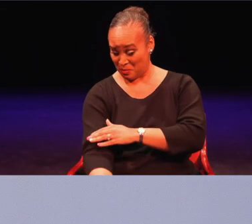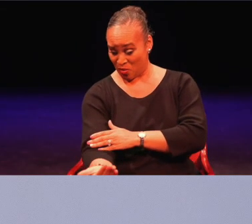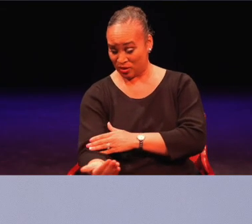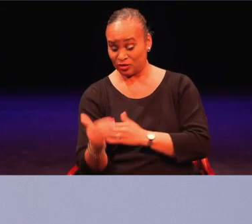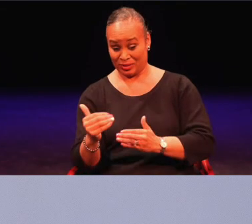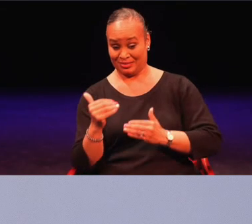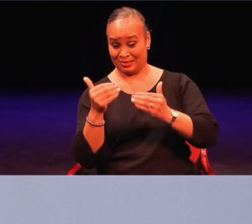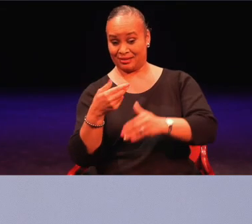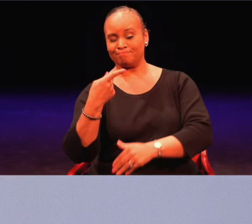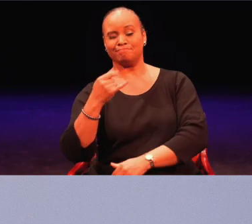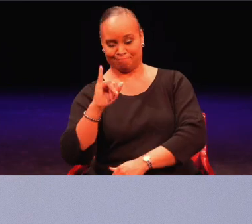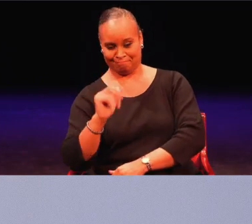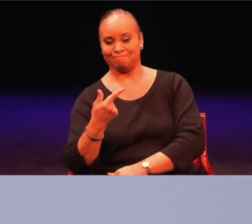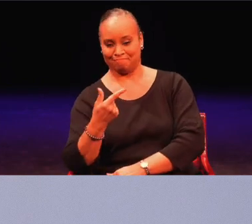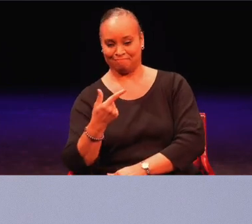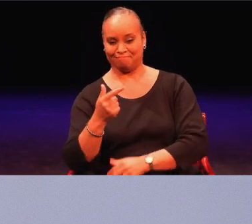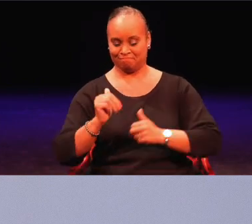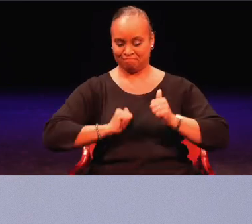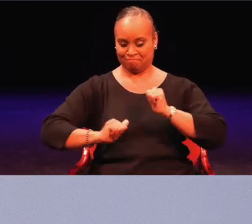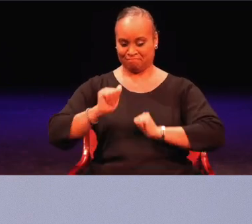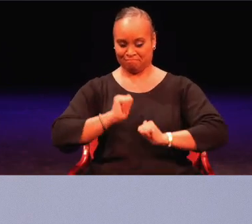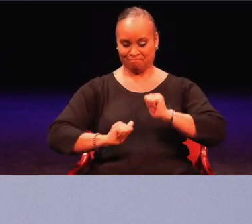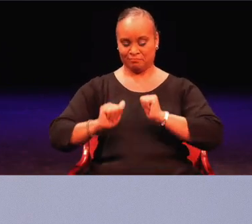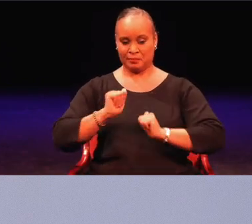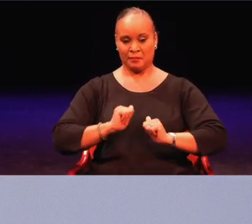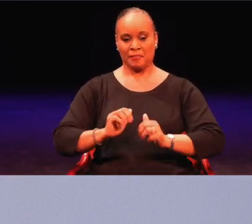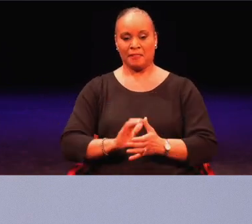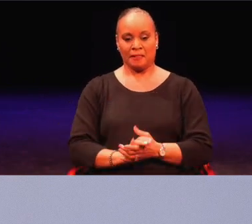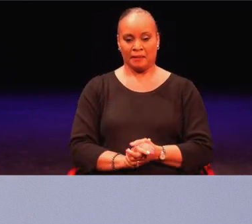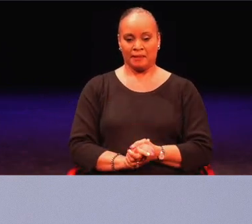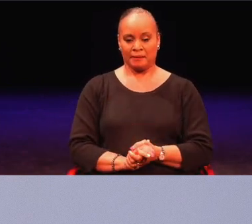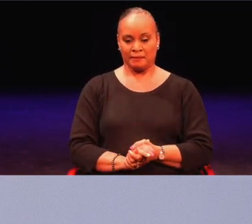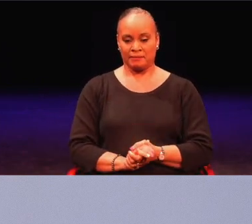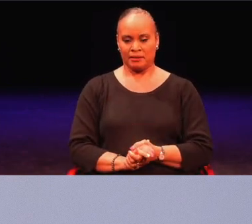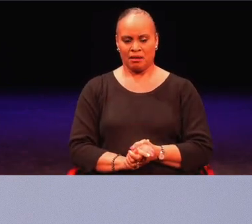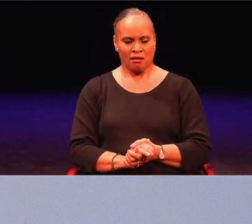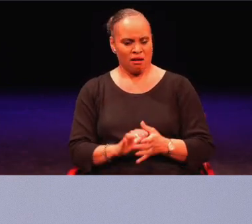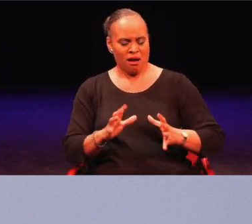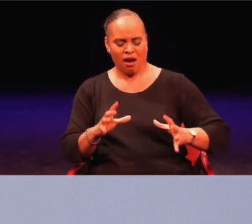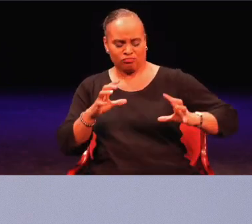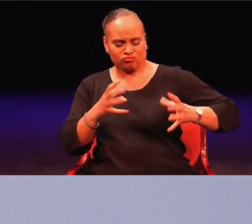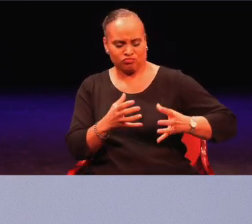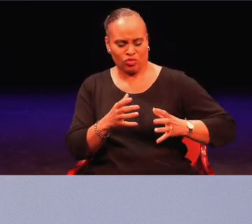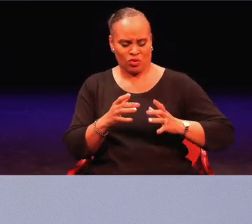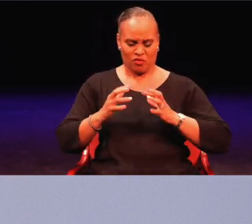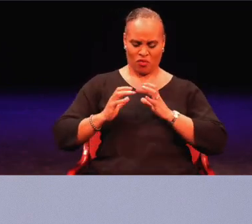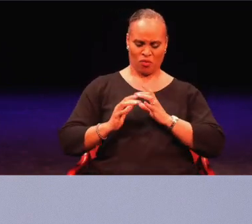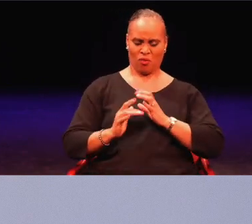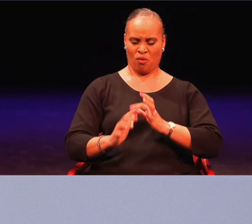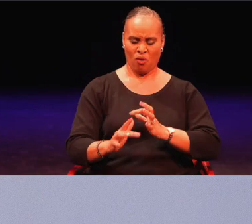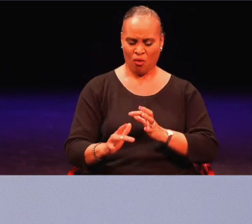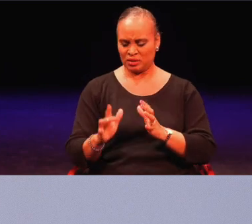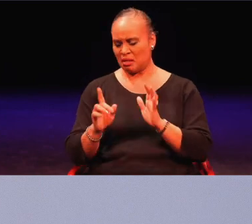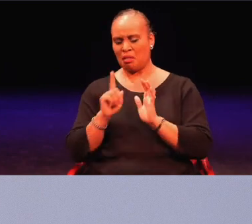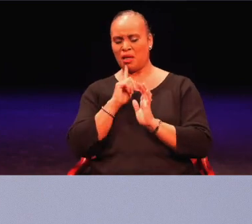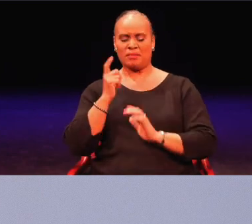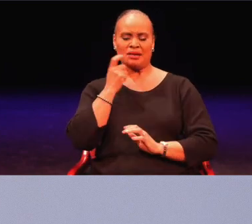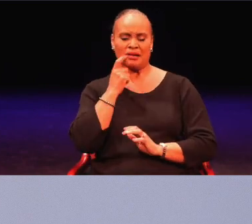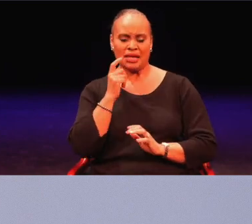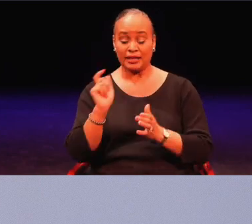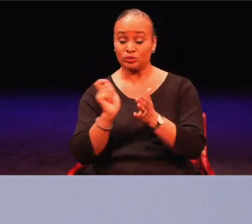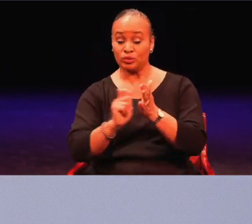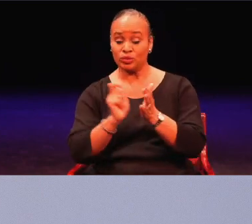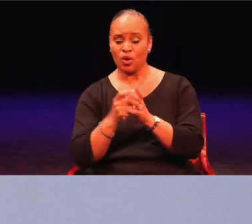gig. A huddle of horns and a tinkle of glass, a note handed down from Marcus to Malcolm to a brother, too